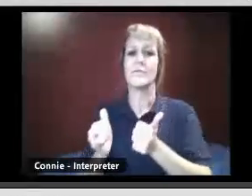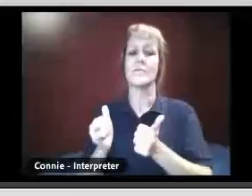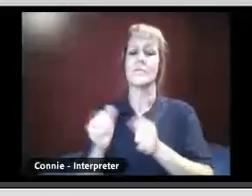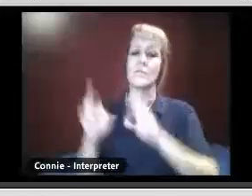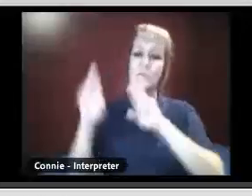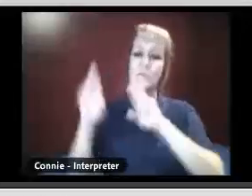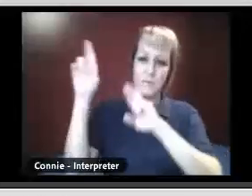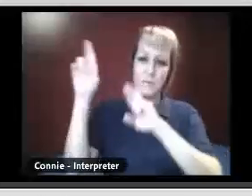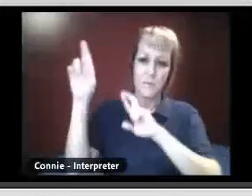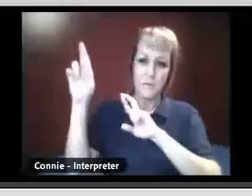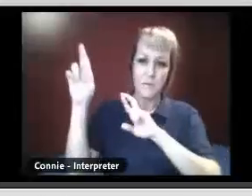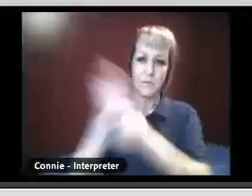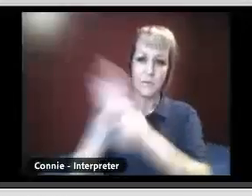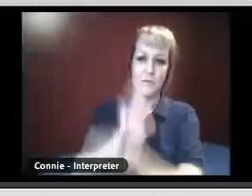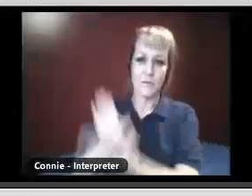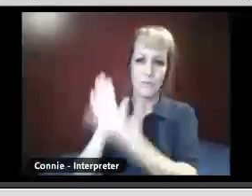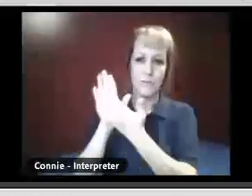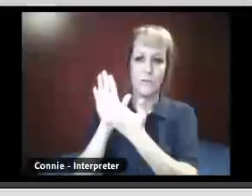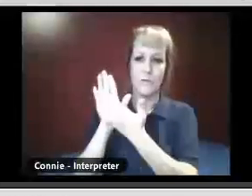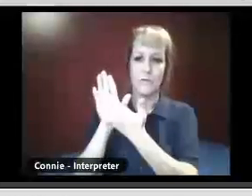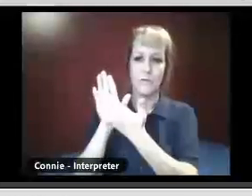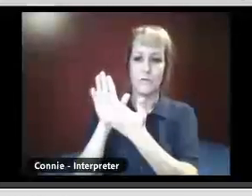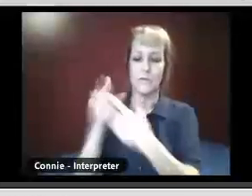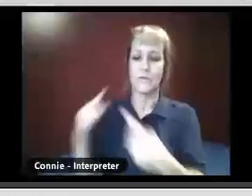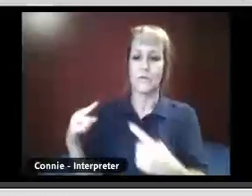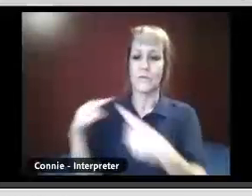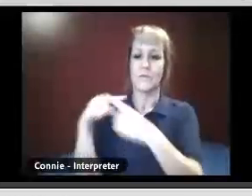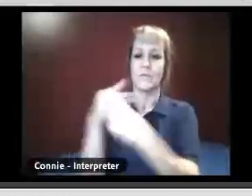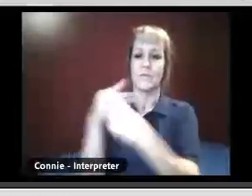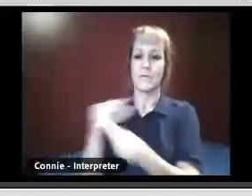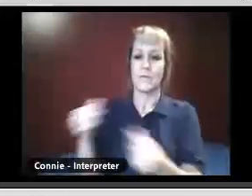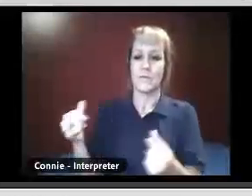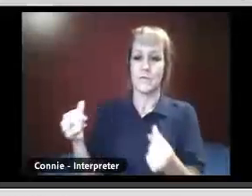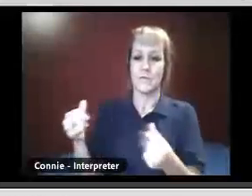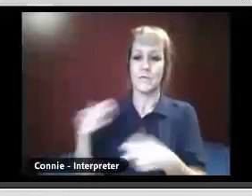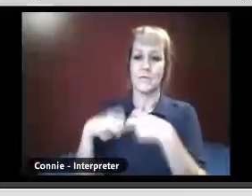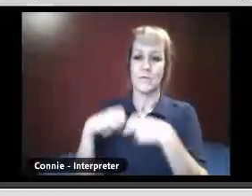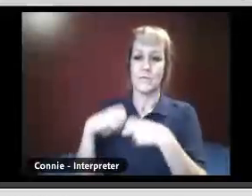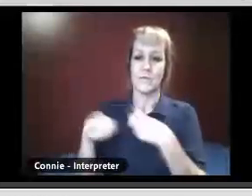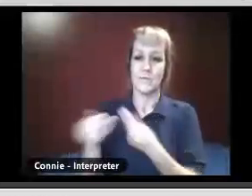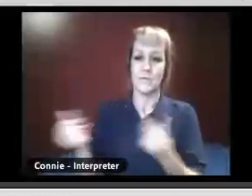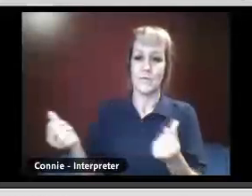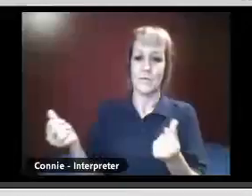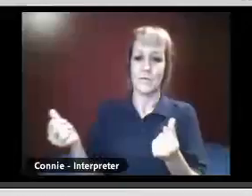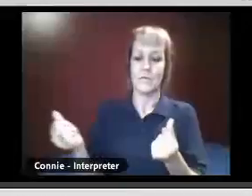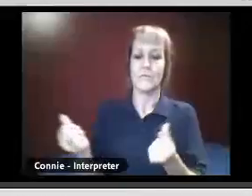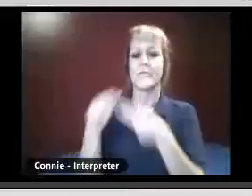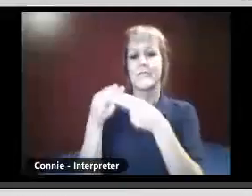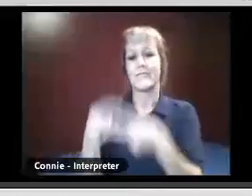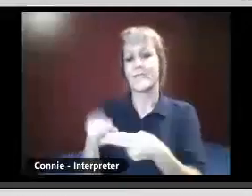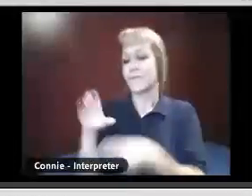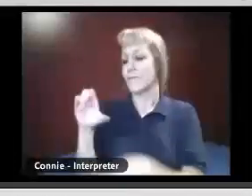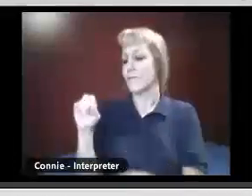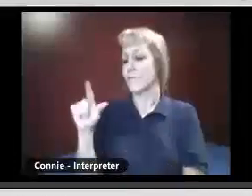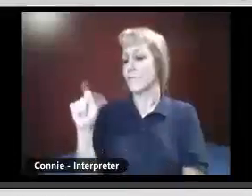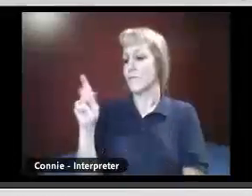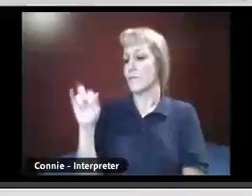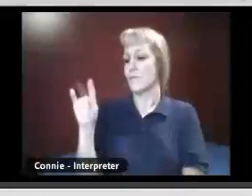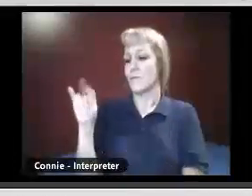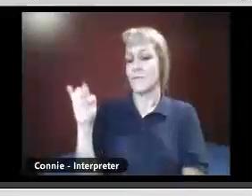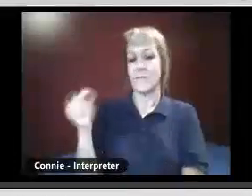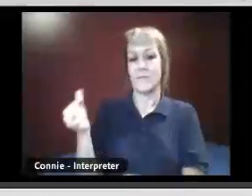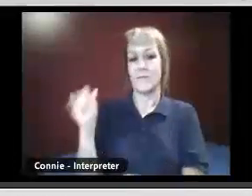respectful approach to conflict resolution and problem solving. And that's why it's called the collaborating style. And this is when